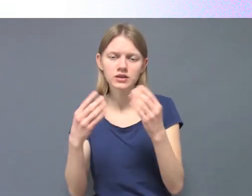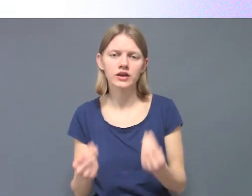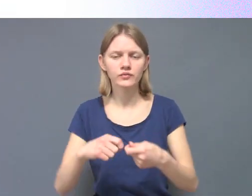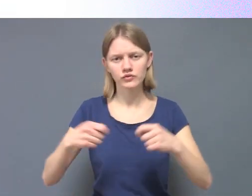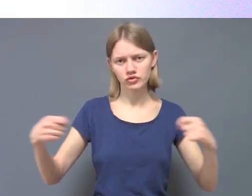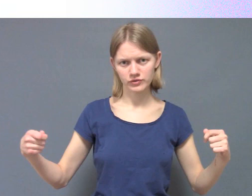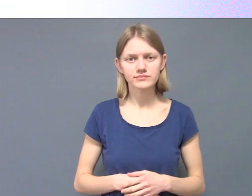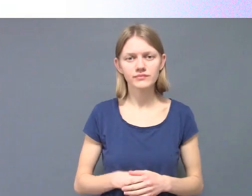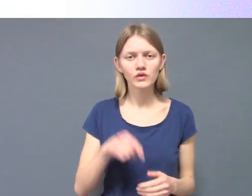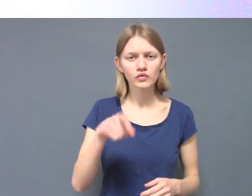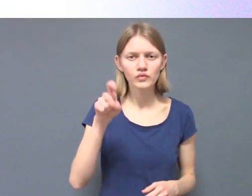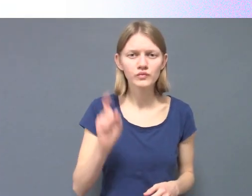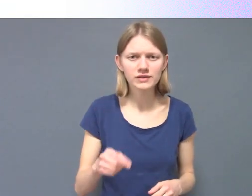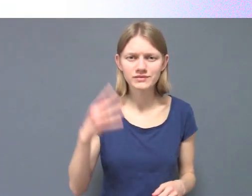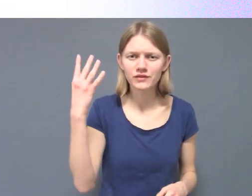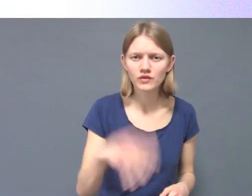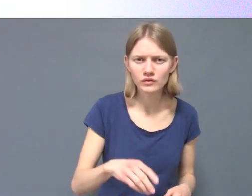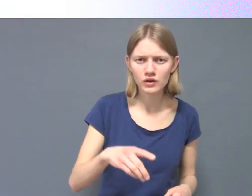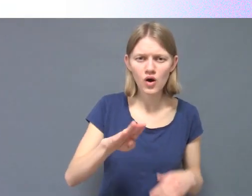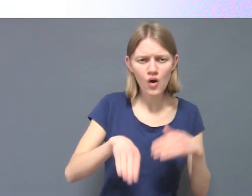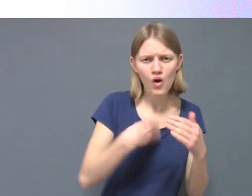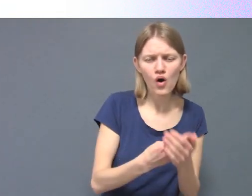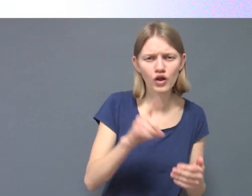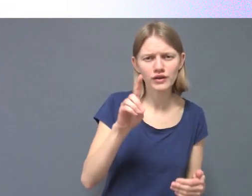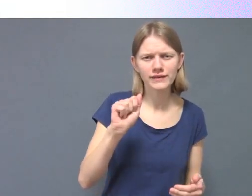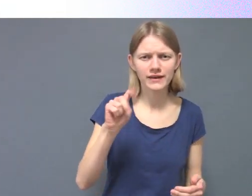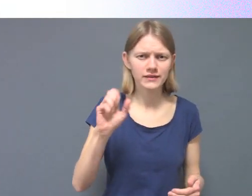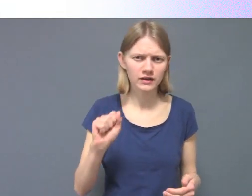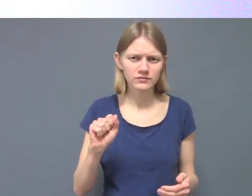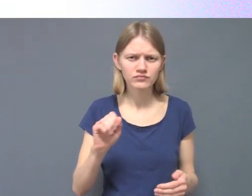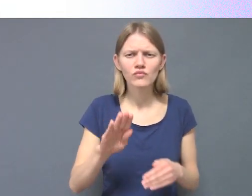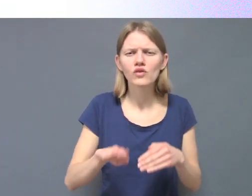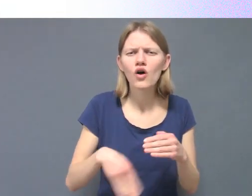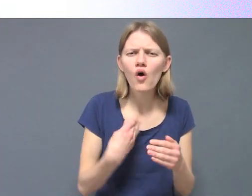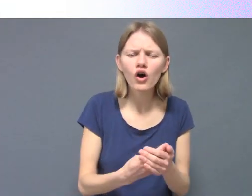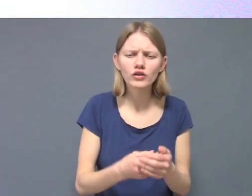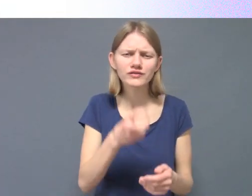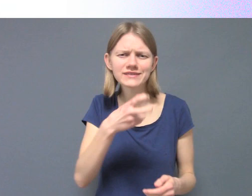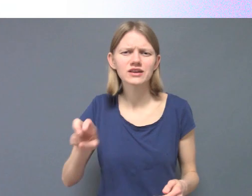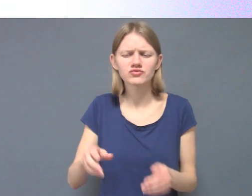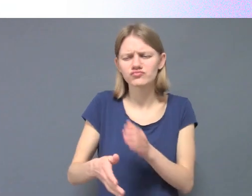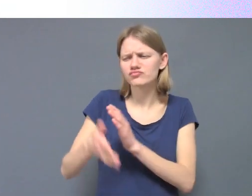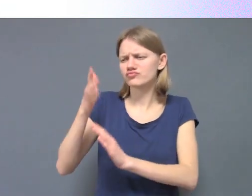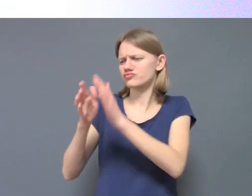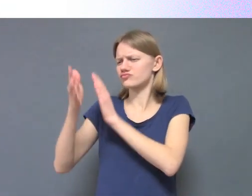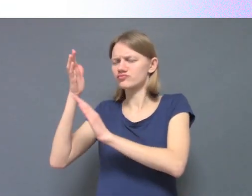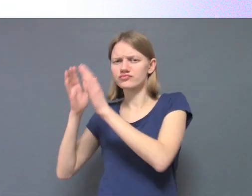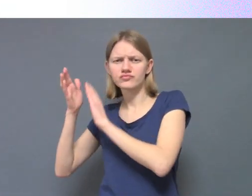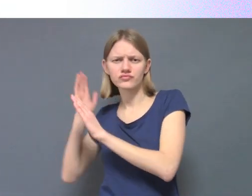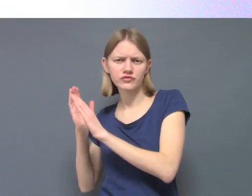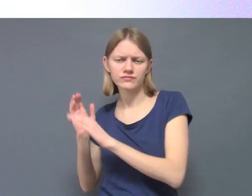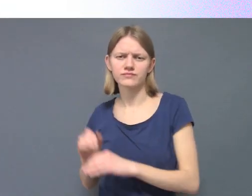have to download the data about all transactions made on this blockchain ever since it launched. And